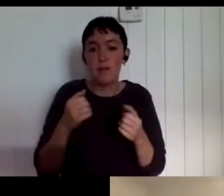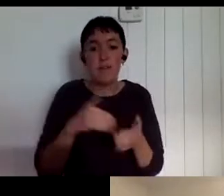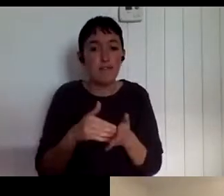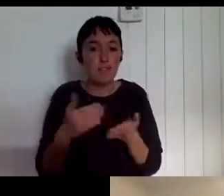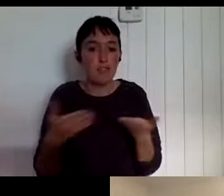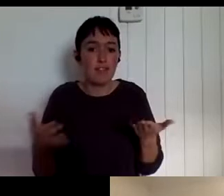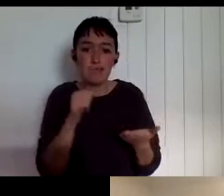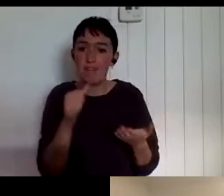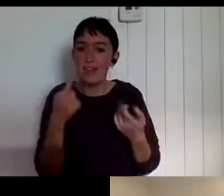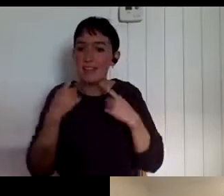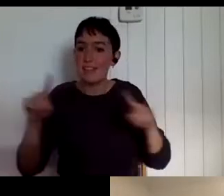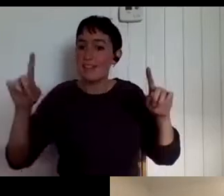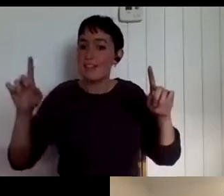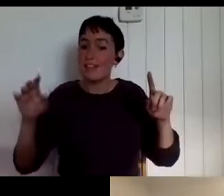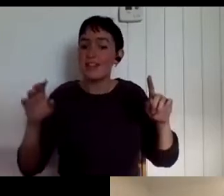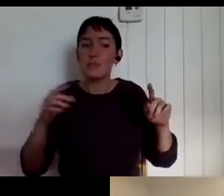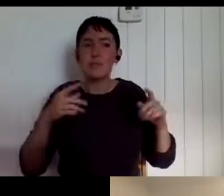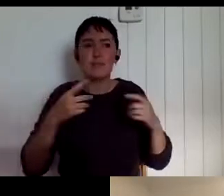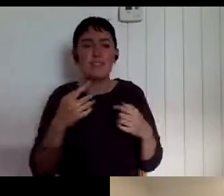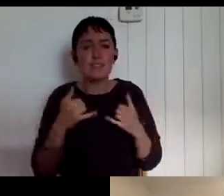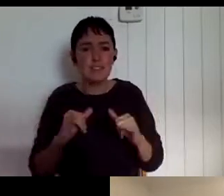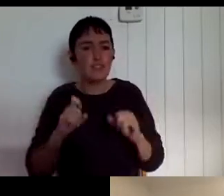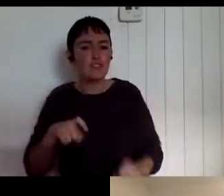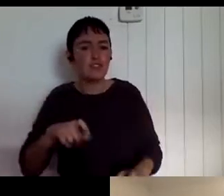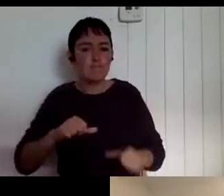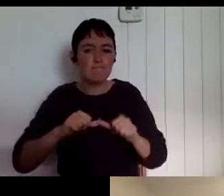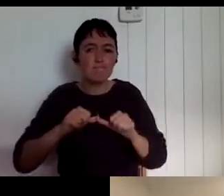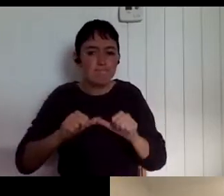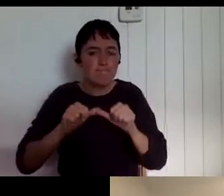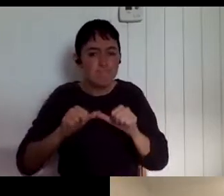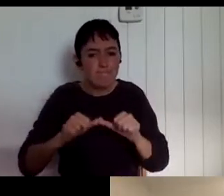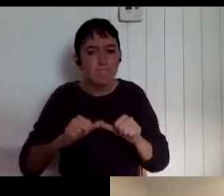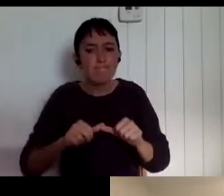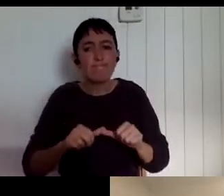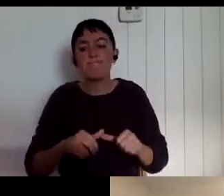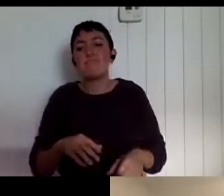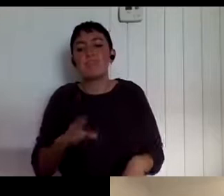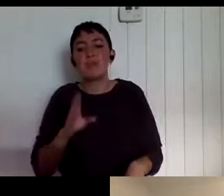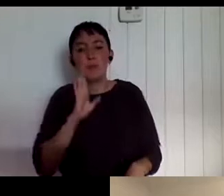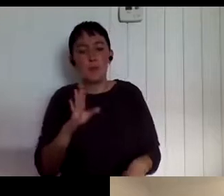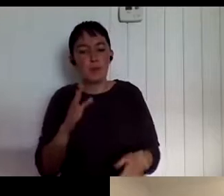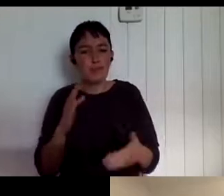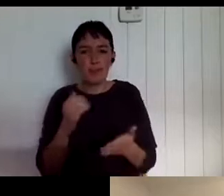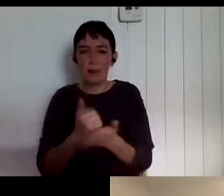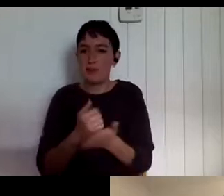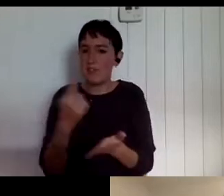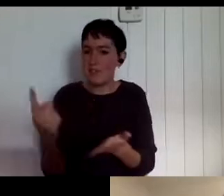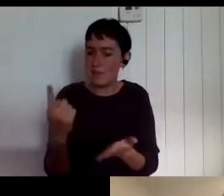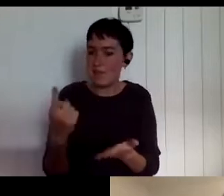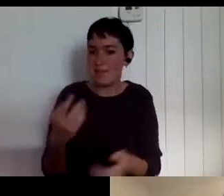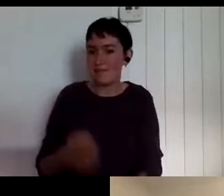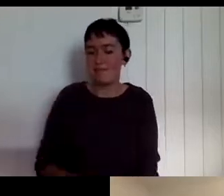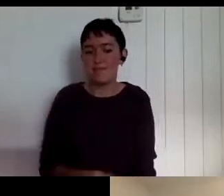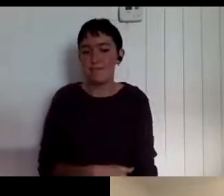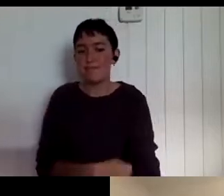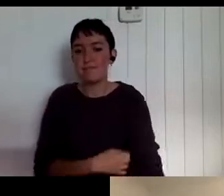just keep pushing on because you know that eventually you kind of reach the, you know, the breakthrough. And I'm very hopeful, you know, for like the future that eventually,